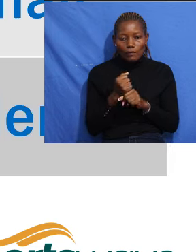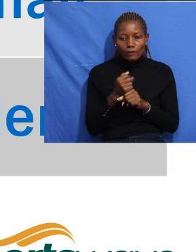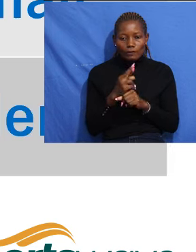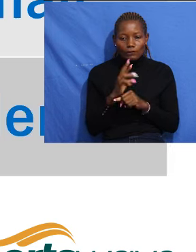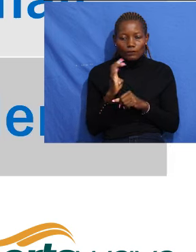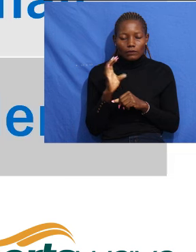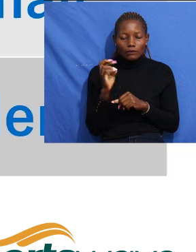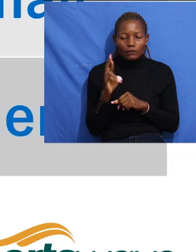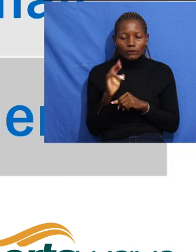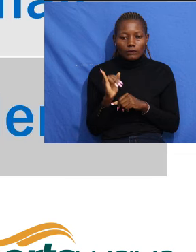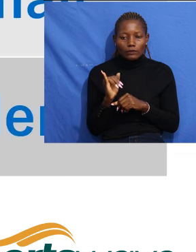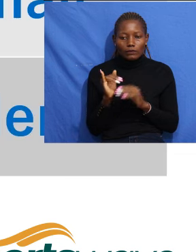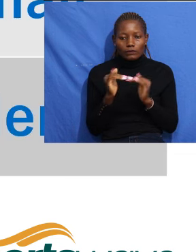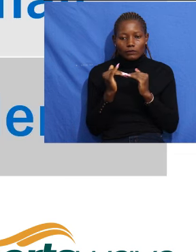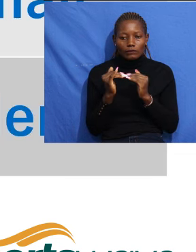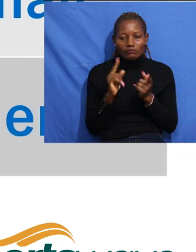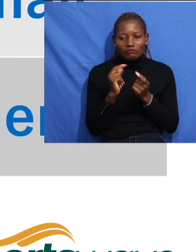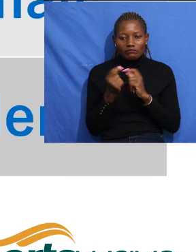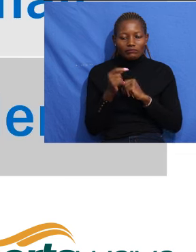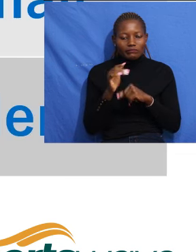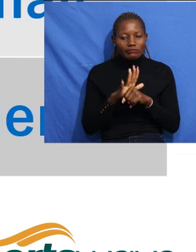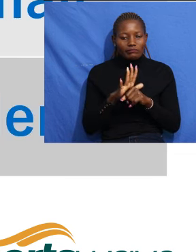so much.